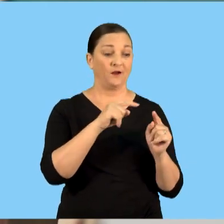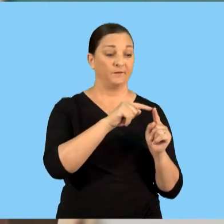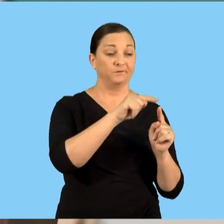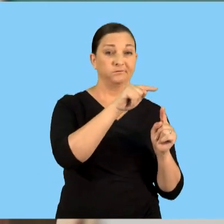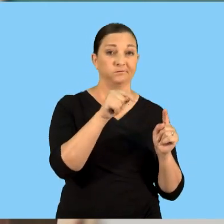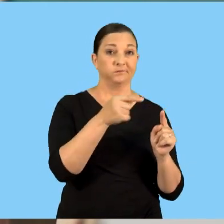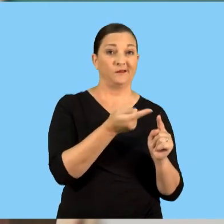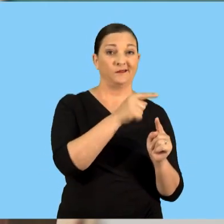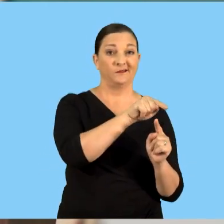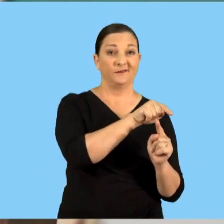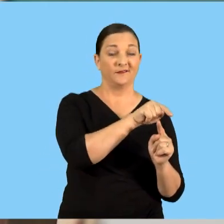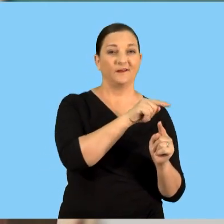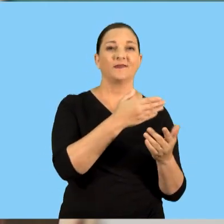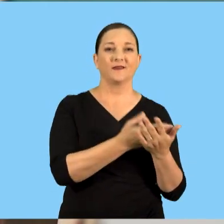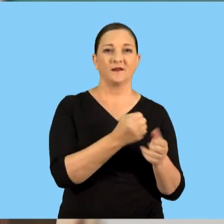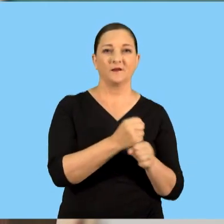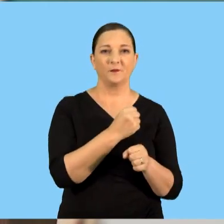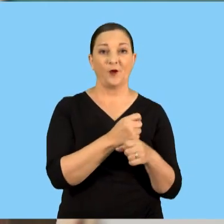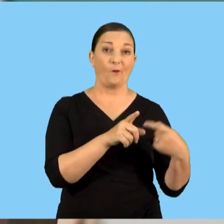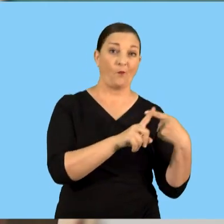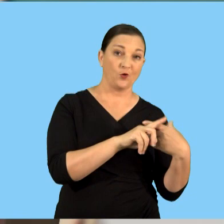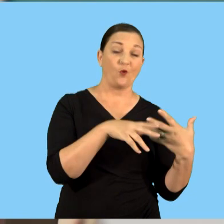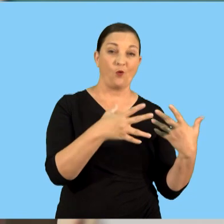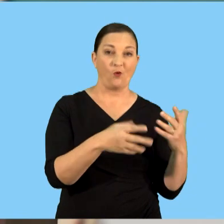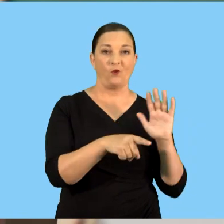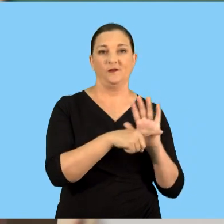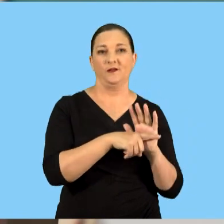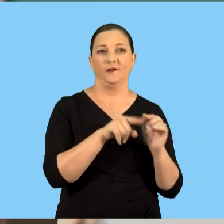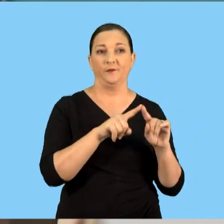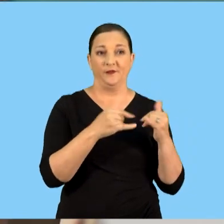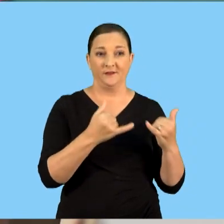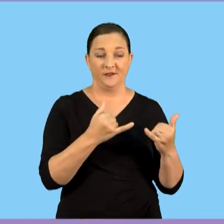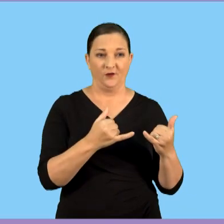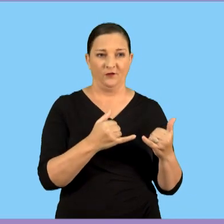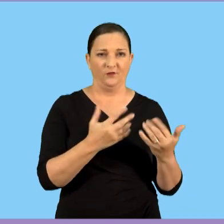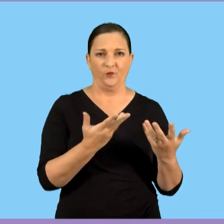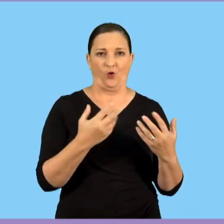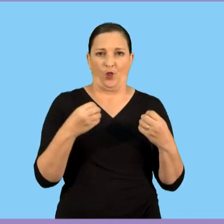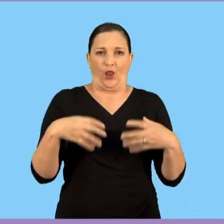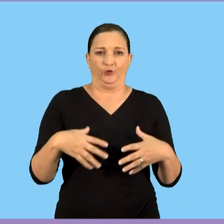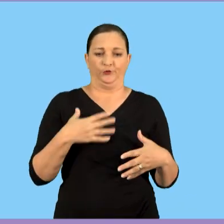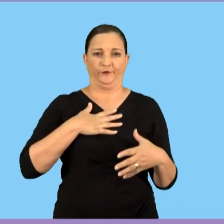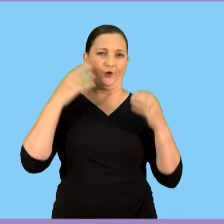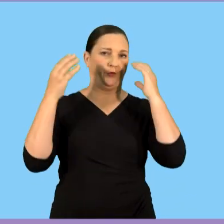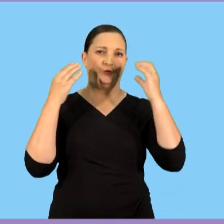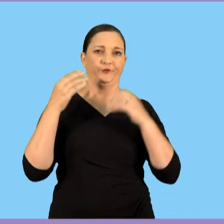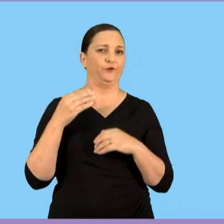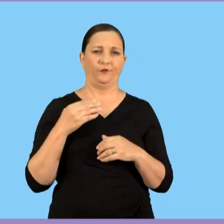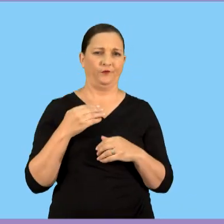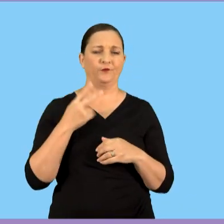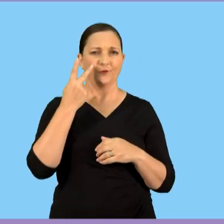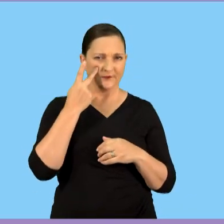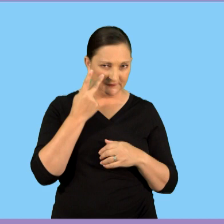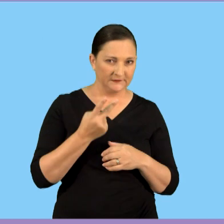that positive number can either be a positive or a negative. In this case, we are not lost, we are not